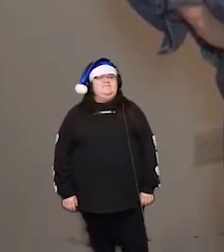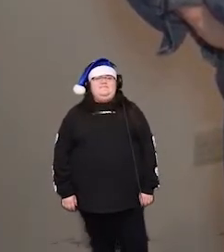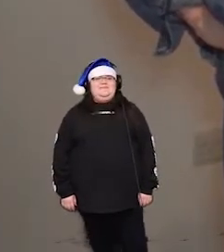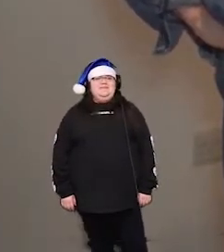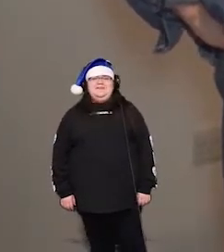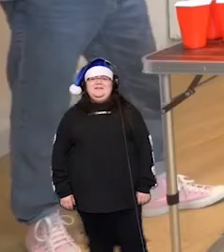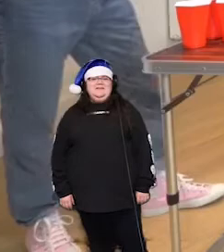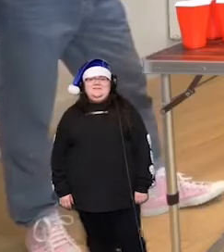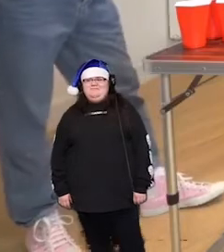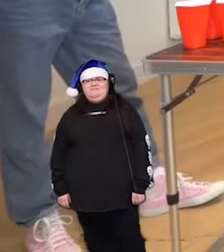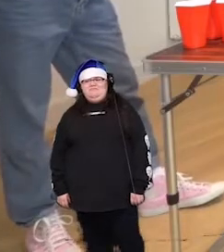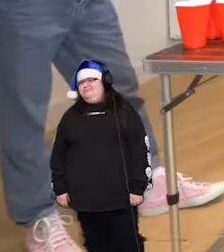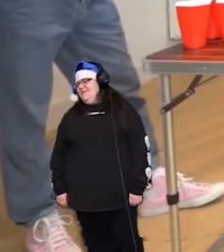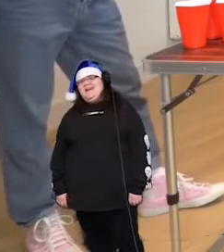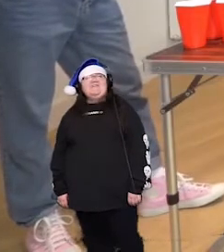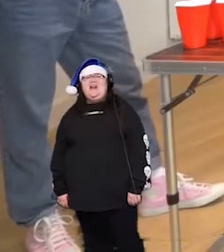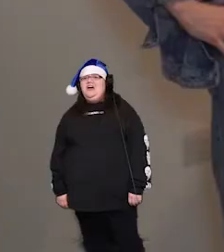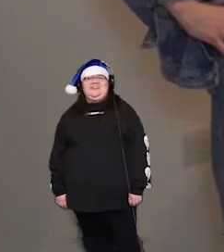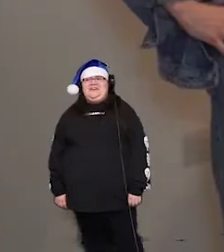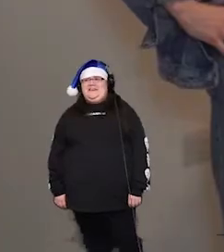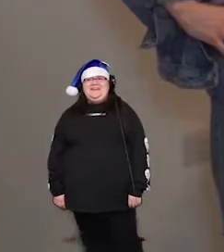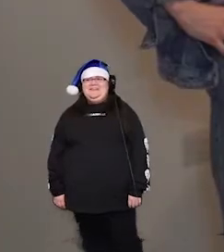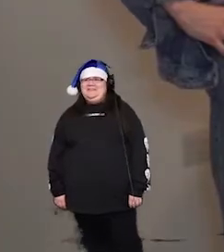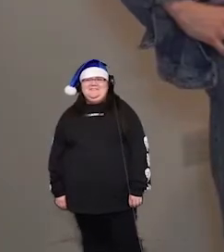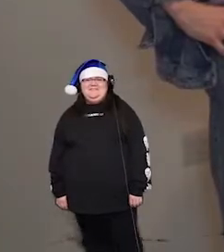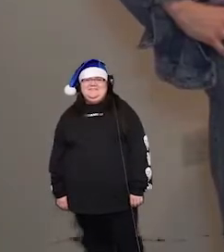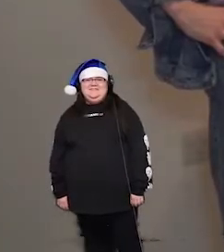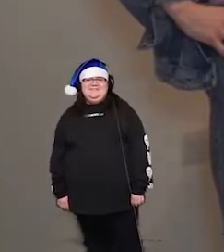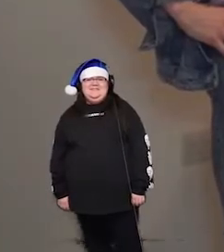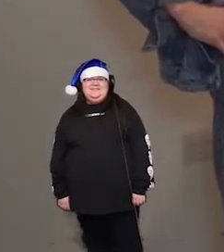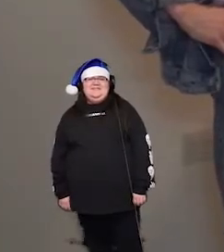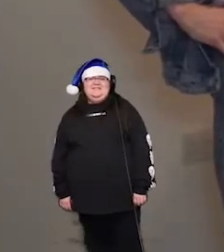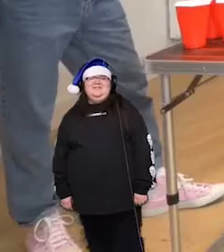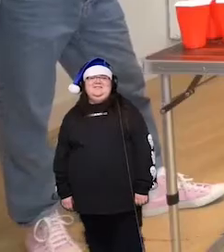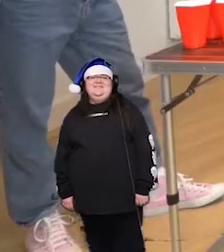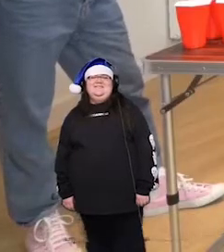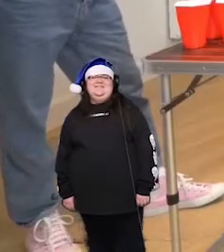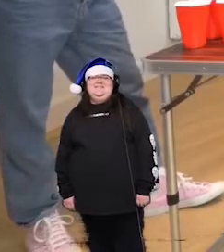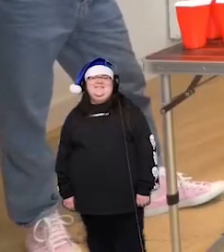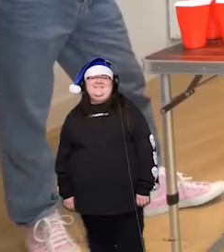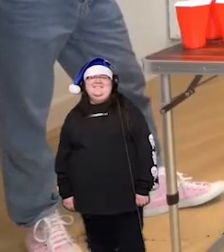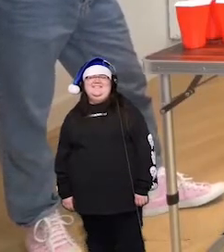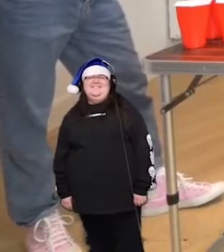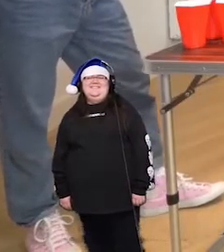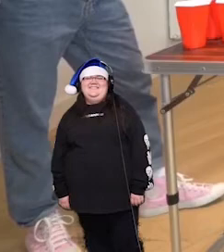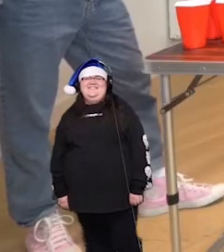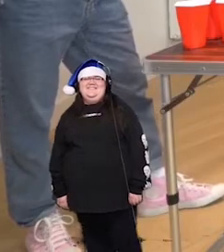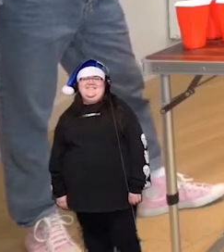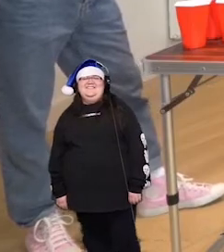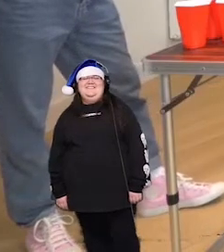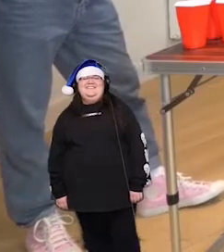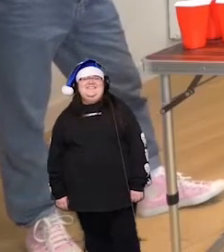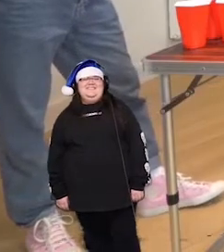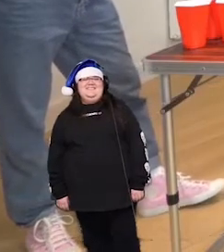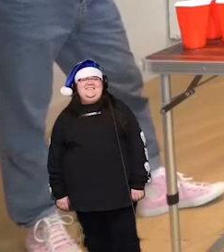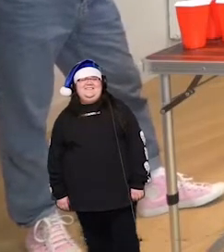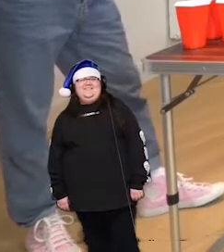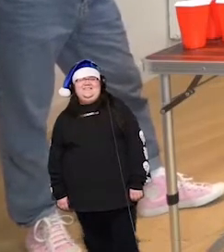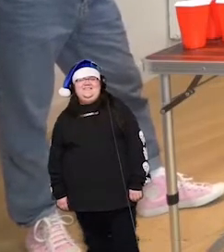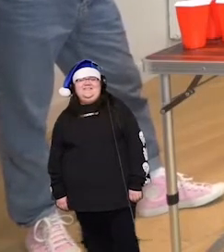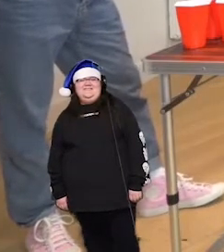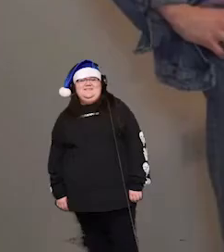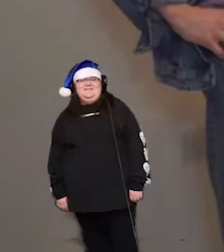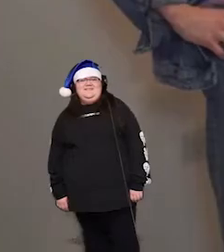what I... the fuck? But then I've got nothing. The one where he's God, isn't it? Bruce Almighty. Is that it? No, it's